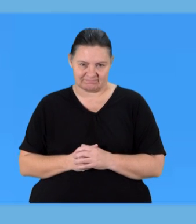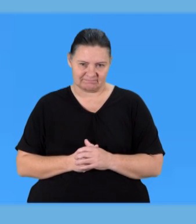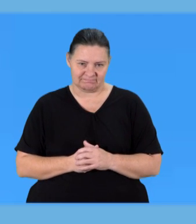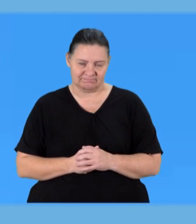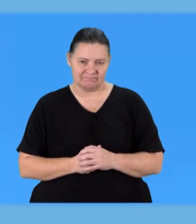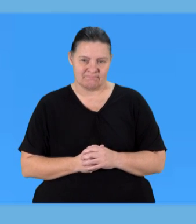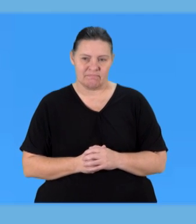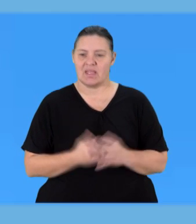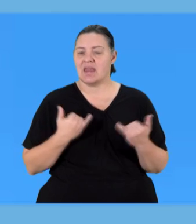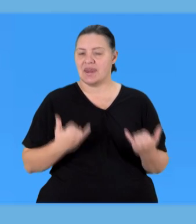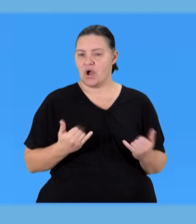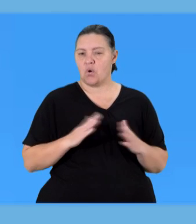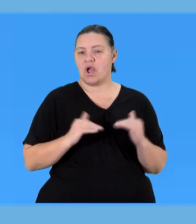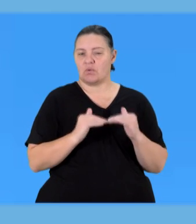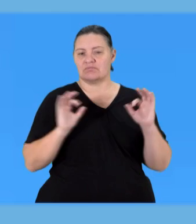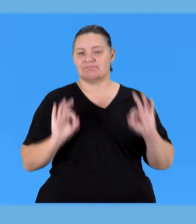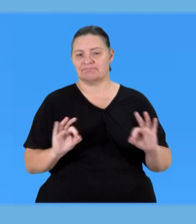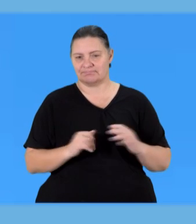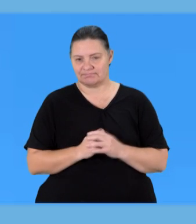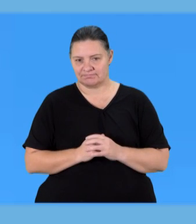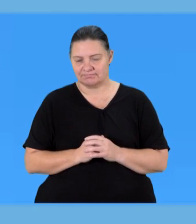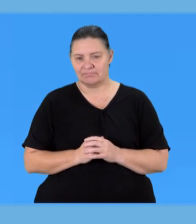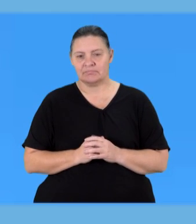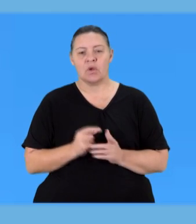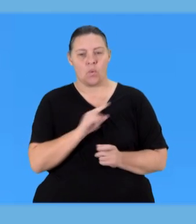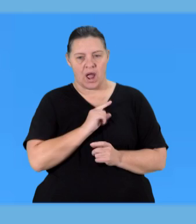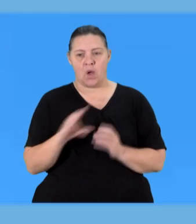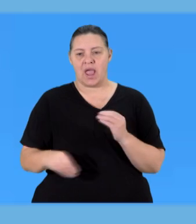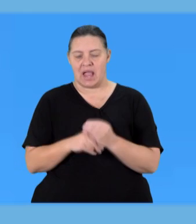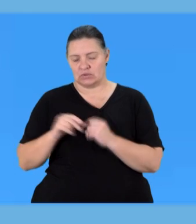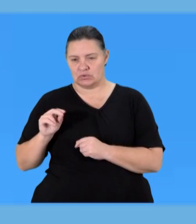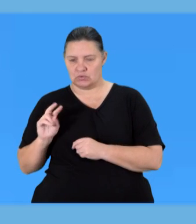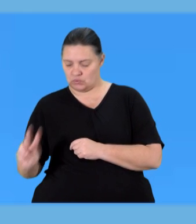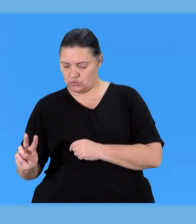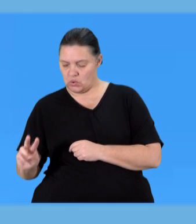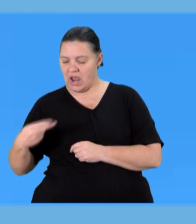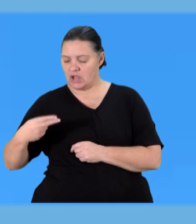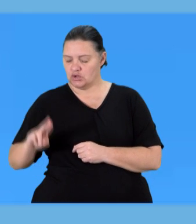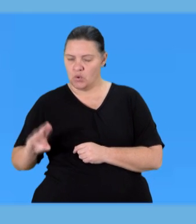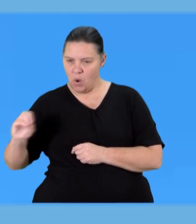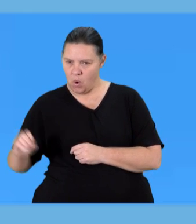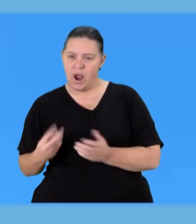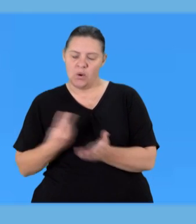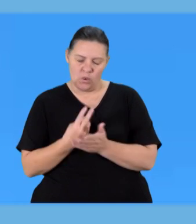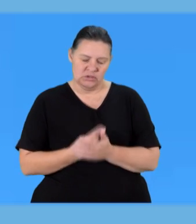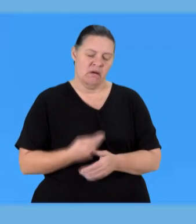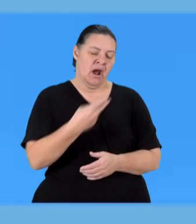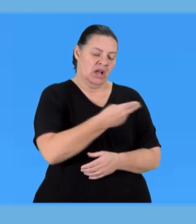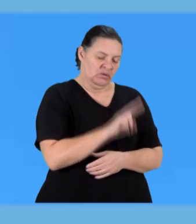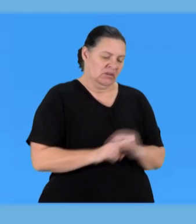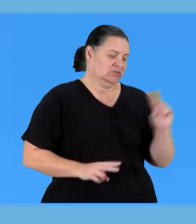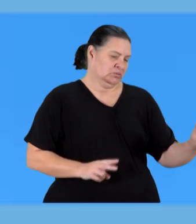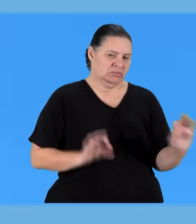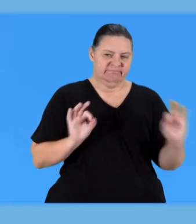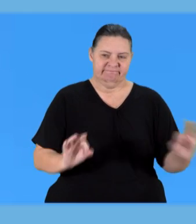have the 2 oxygens. So now our equation is balanced by just adding the 2 in front of the H2, and also